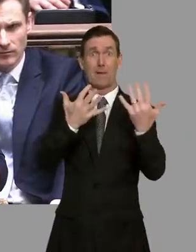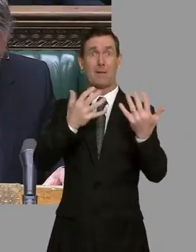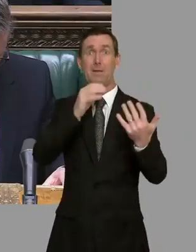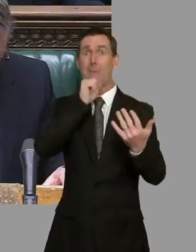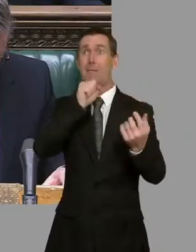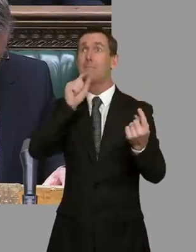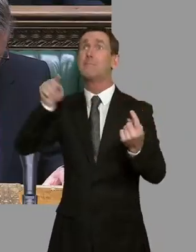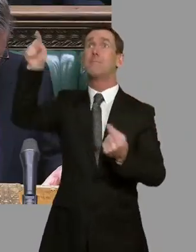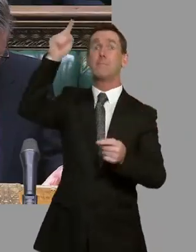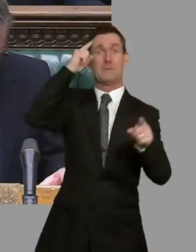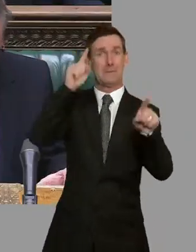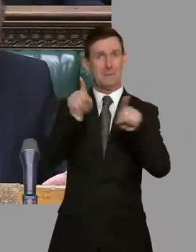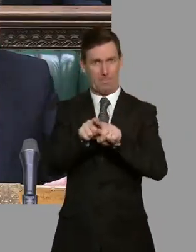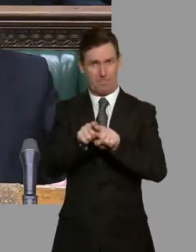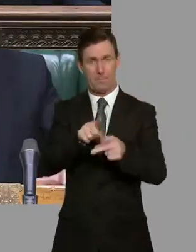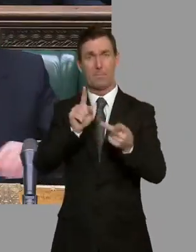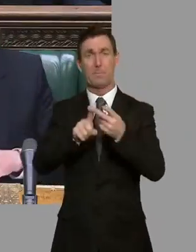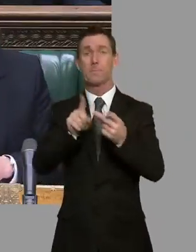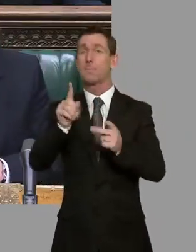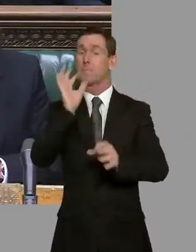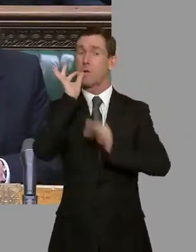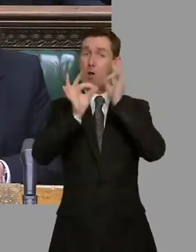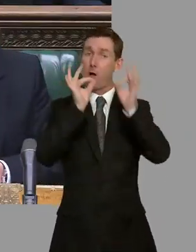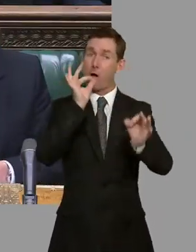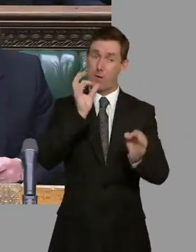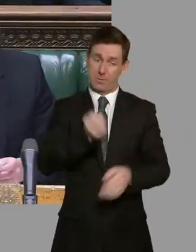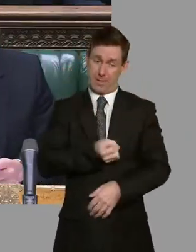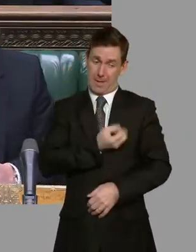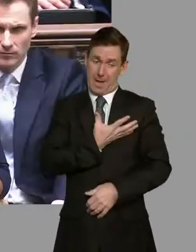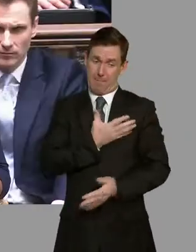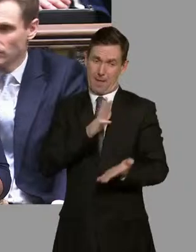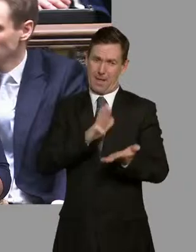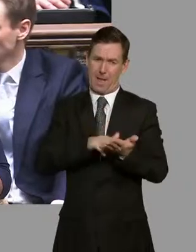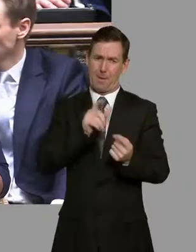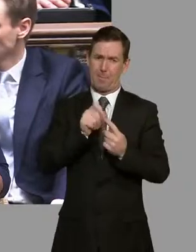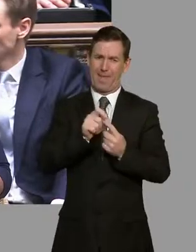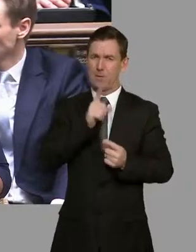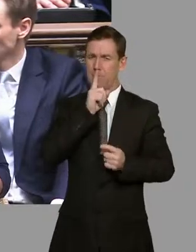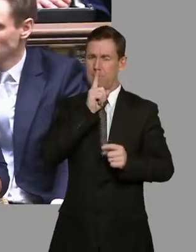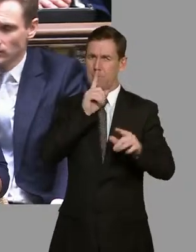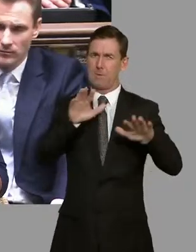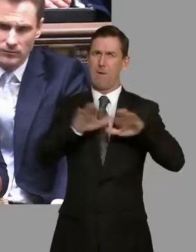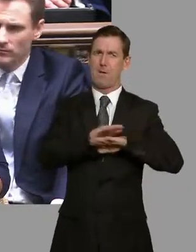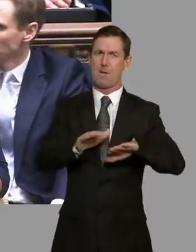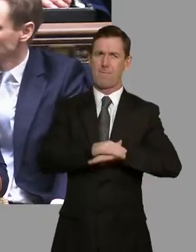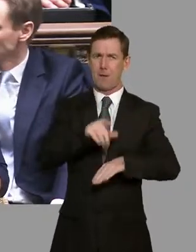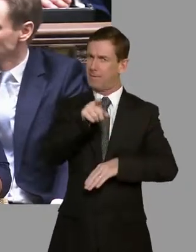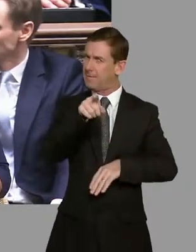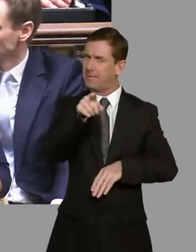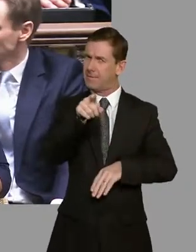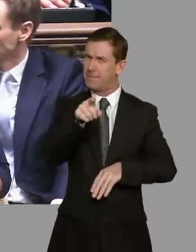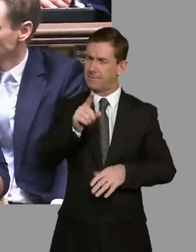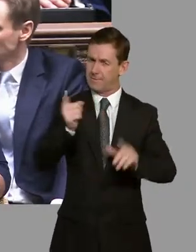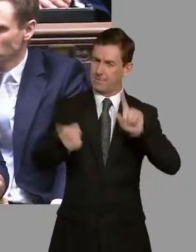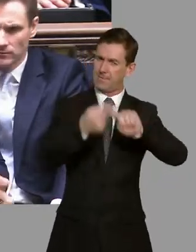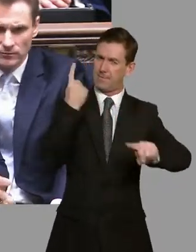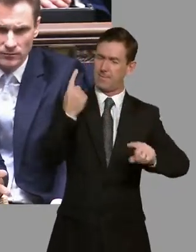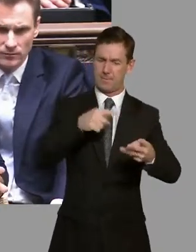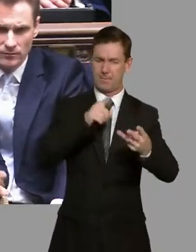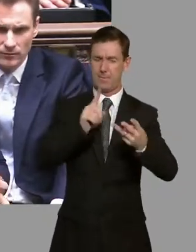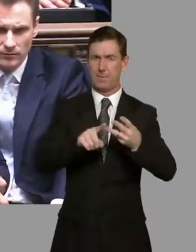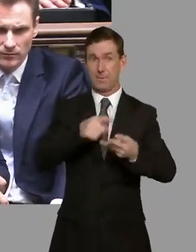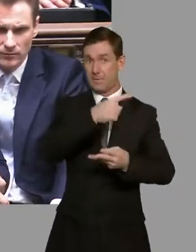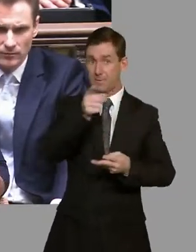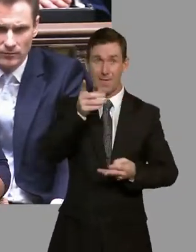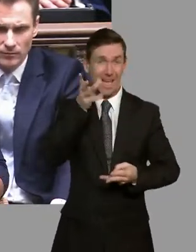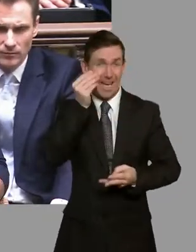listen to the victims. He won't listen to the victims who are calling for a national inquiry. He is making